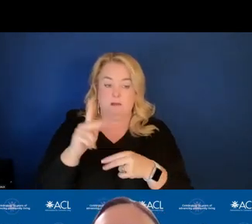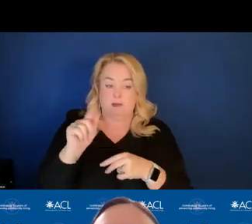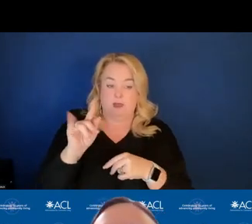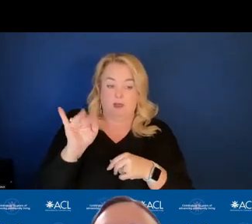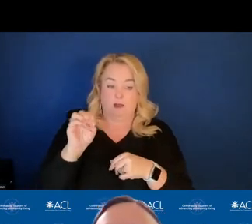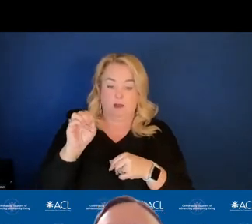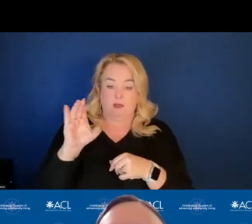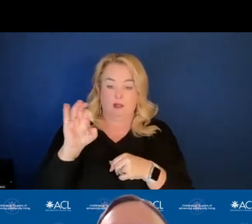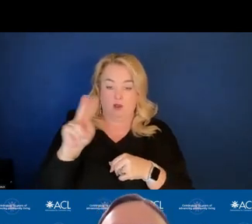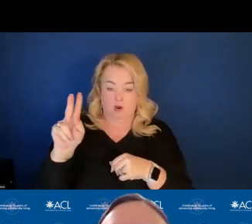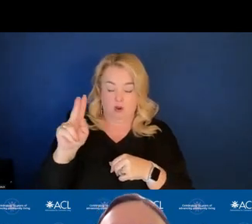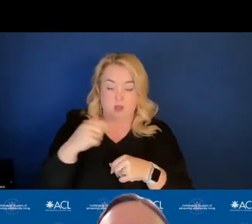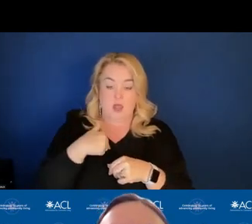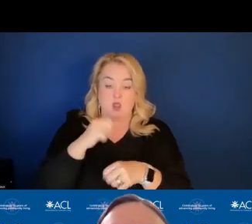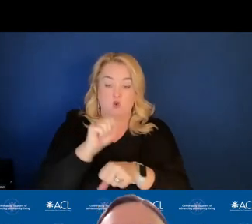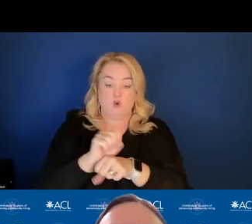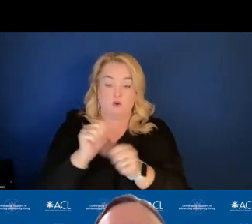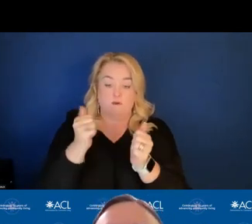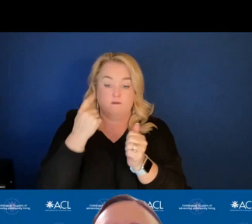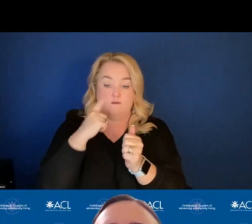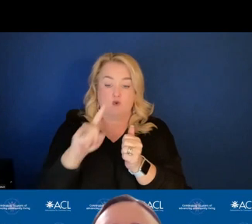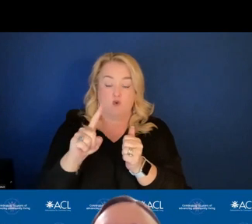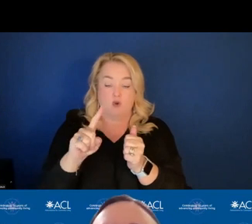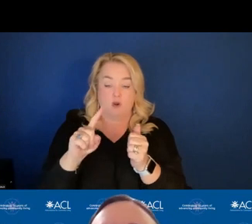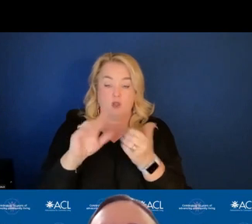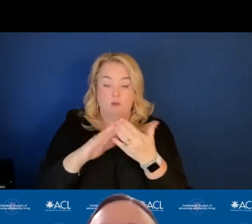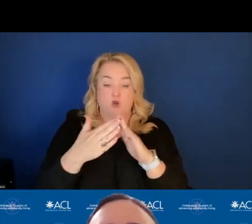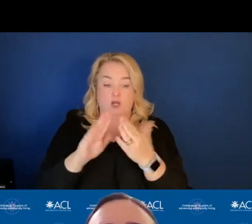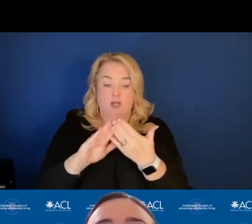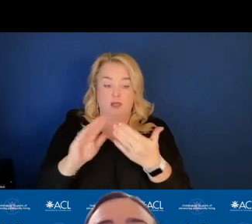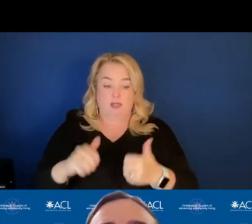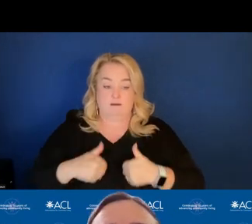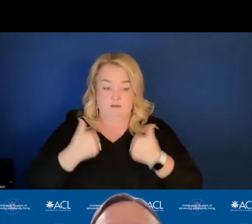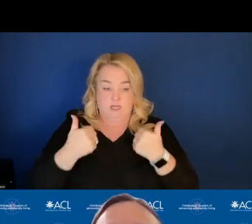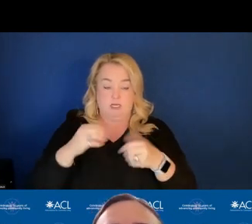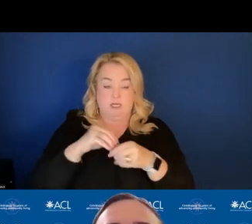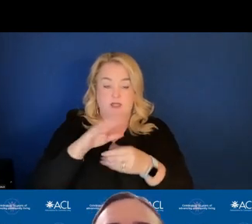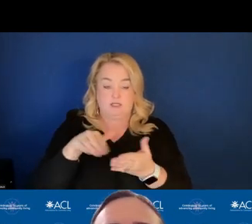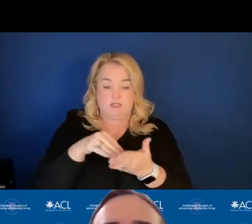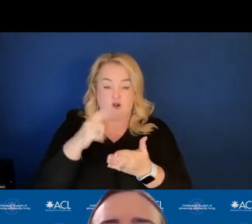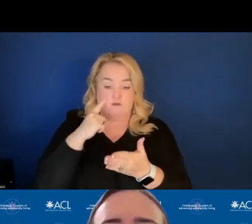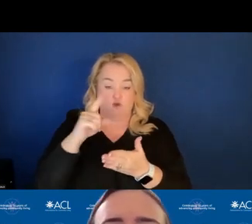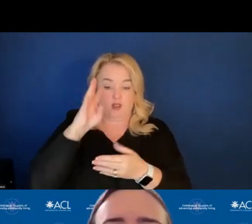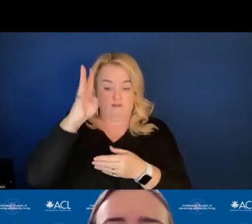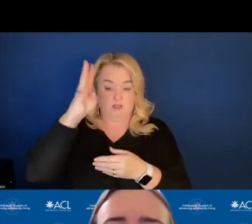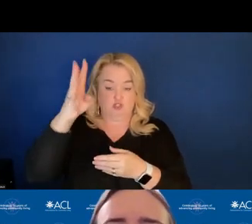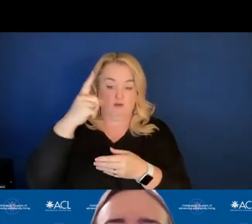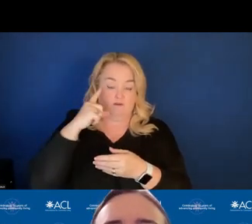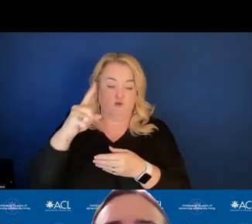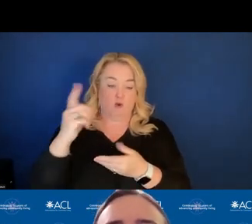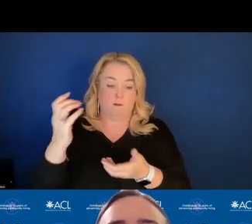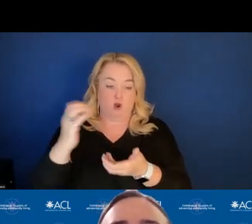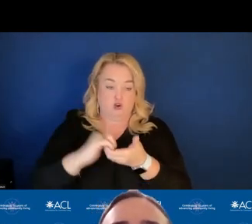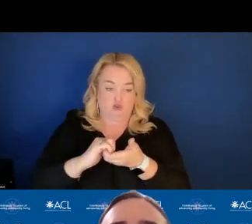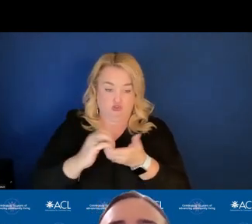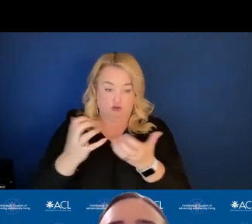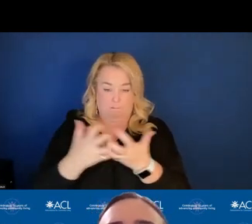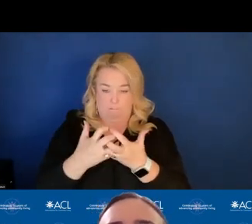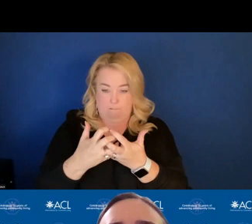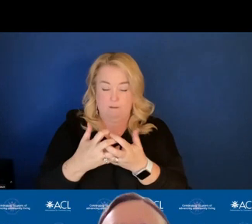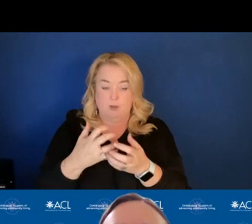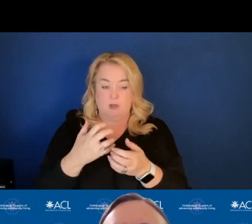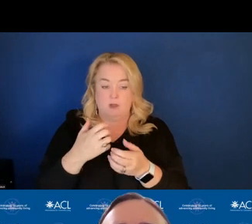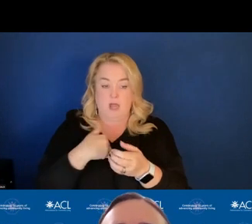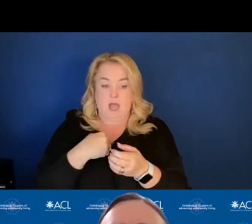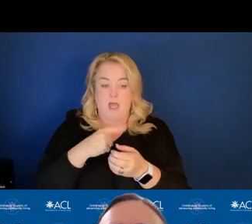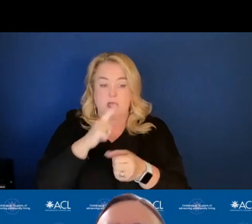Clark, and I work for the Administration for Community Living in the Center for Innovation for Partnership. And I lead the Commit